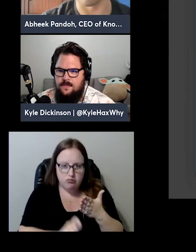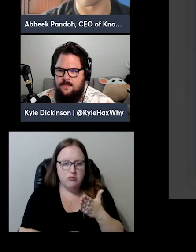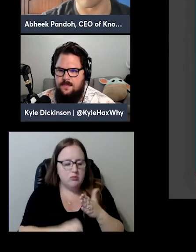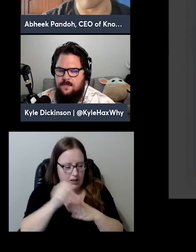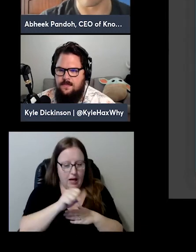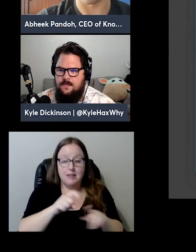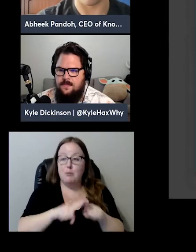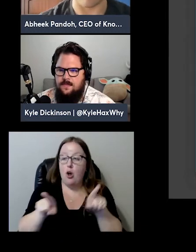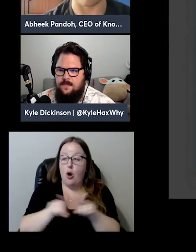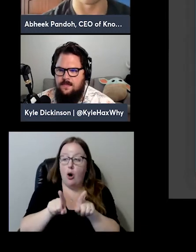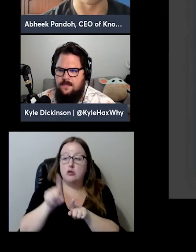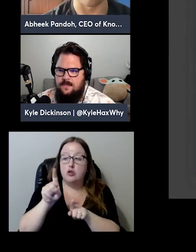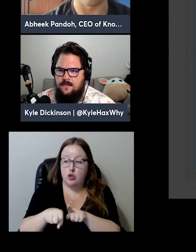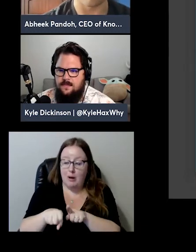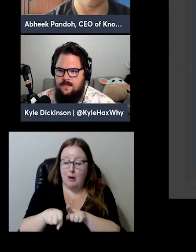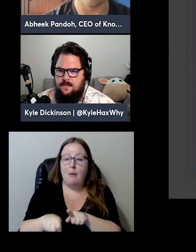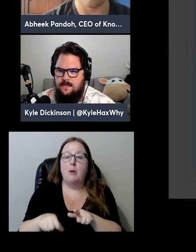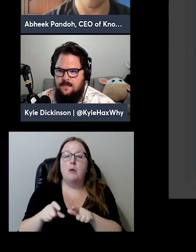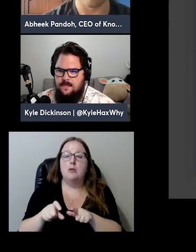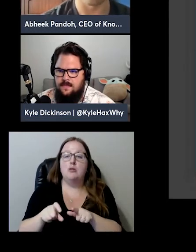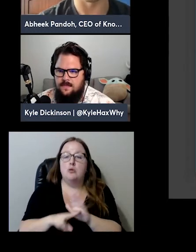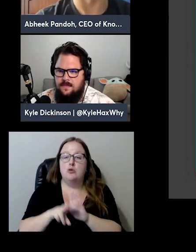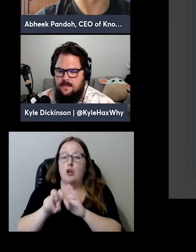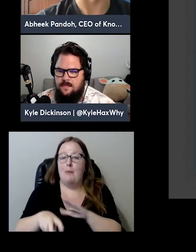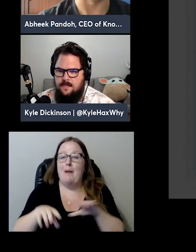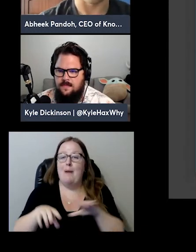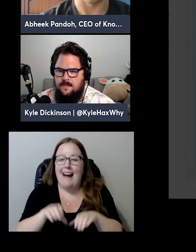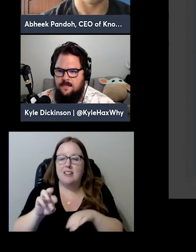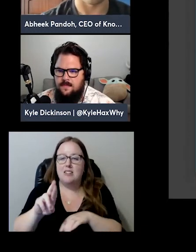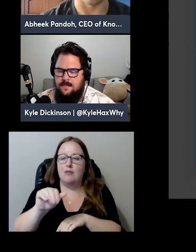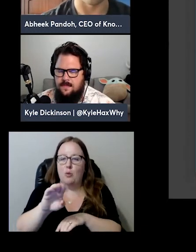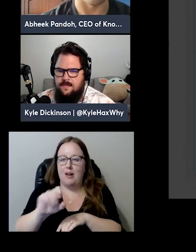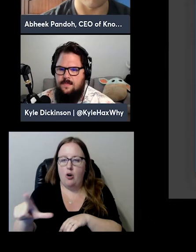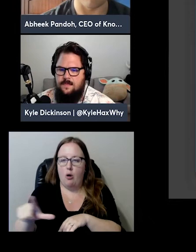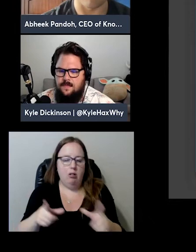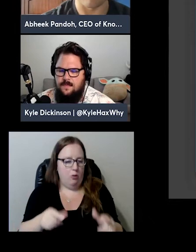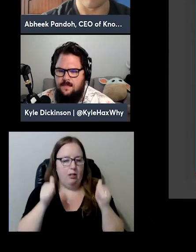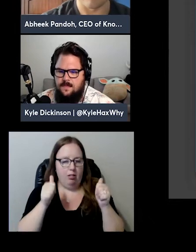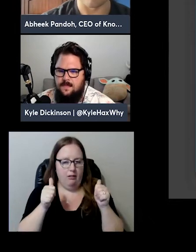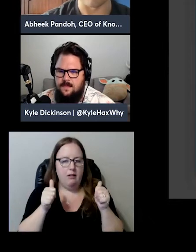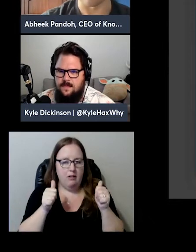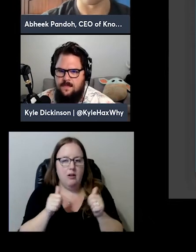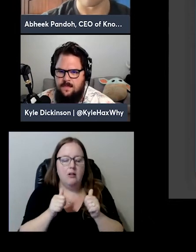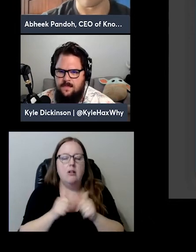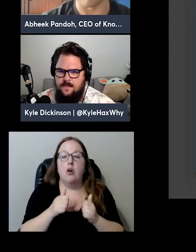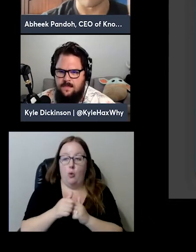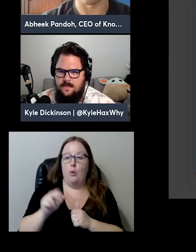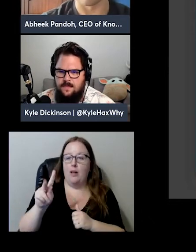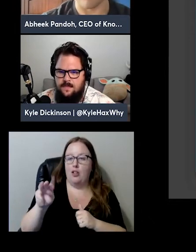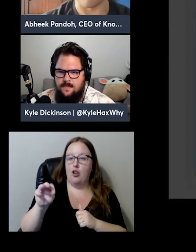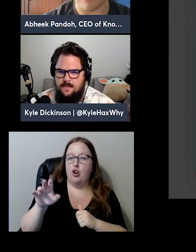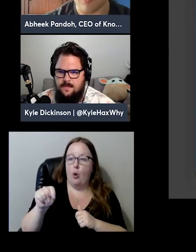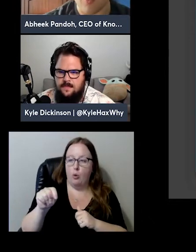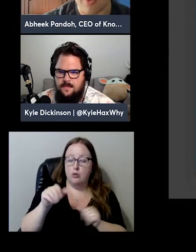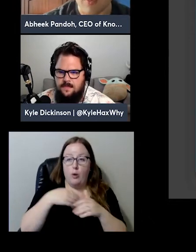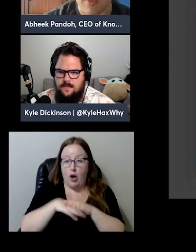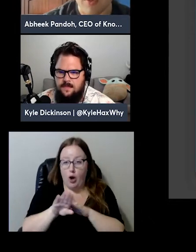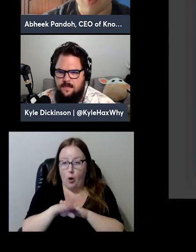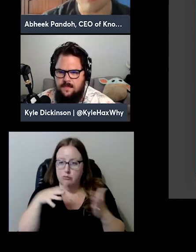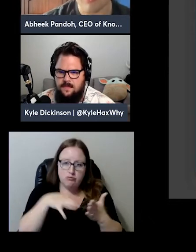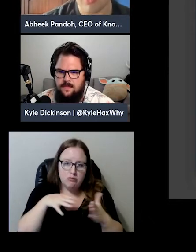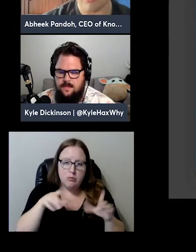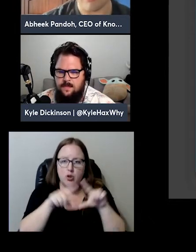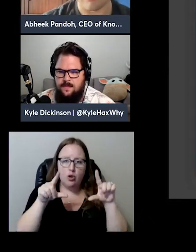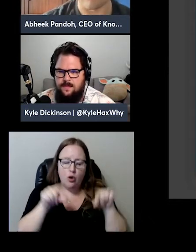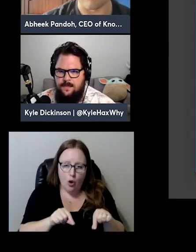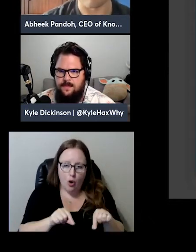should be able to jump into that active recall state very quickly with Note, right? So you can go in and you can study those flashcards, and we've